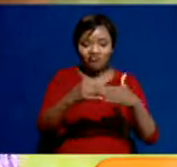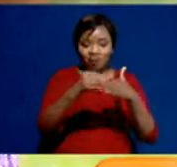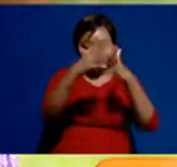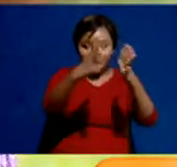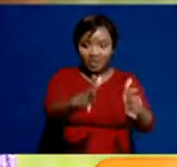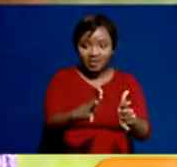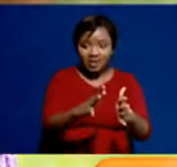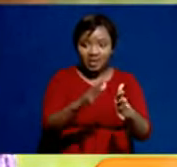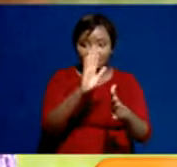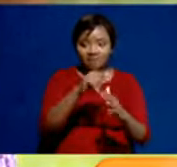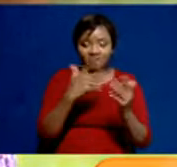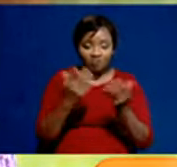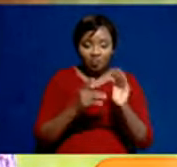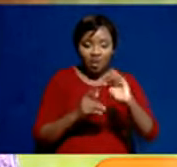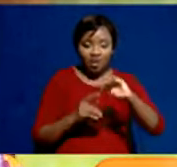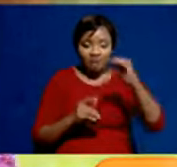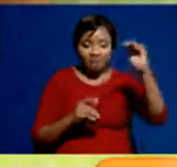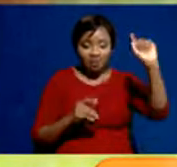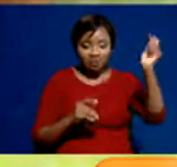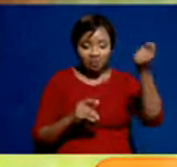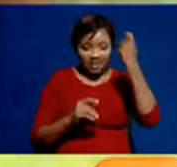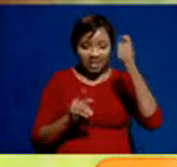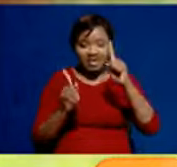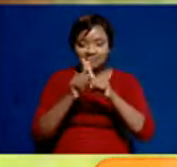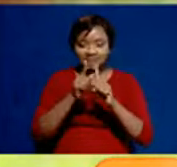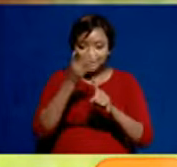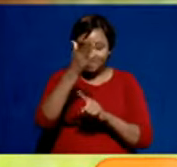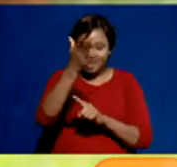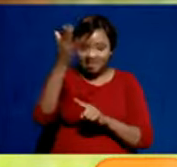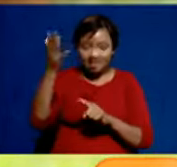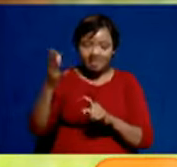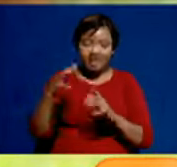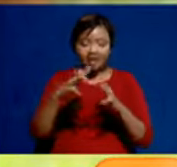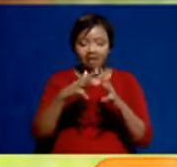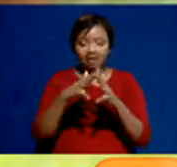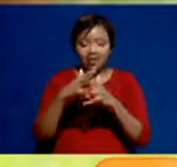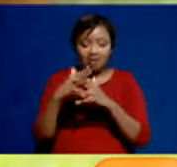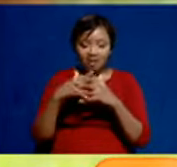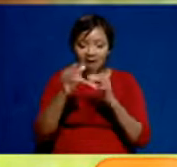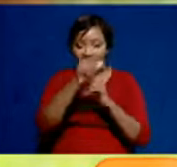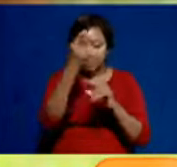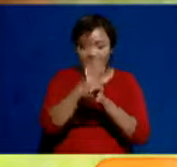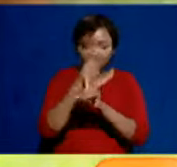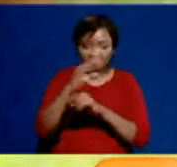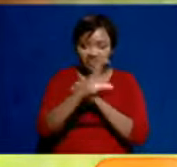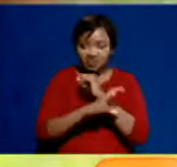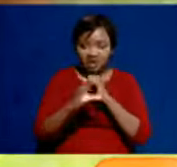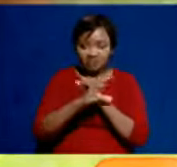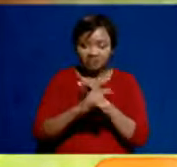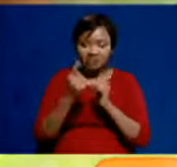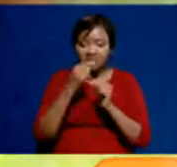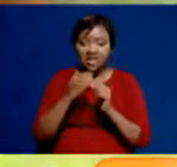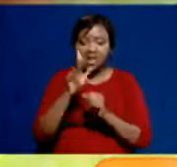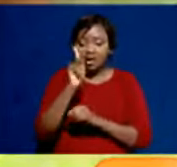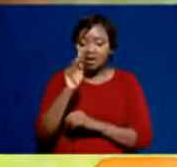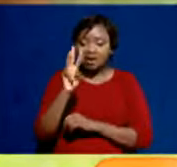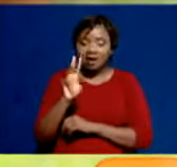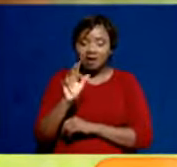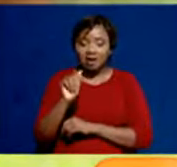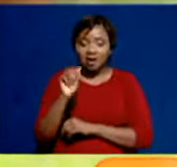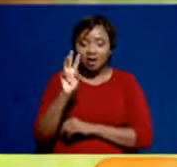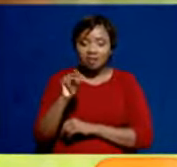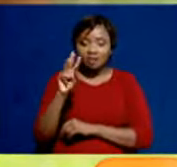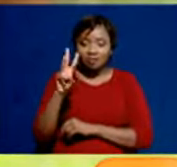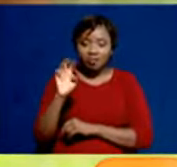exclusively from Mount Kenya and diaspora, and it's diaspora. So Kamwene just means it's ours, ours within the